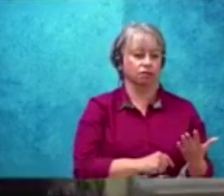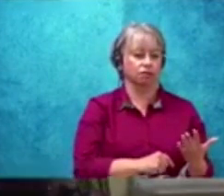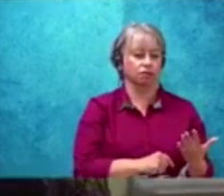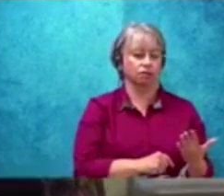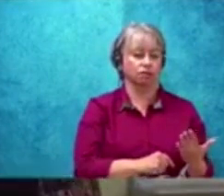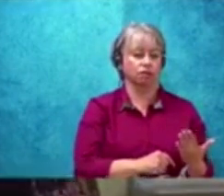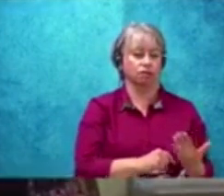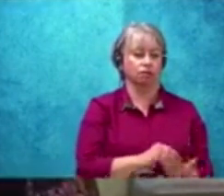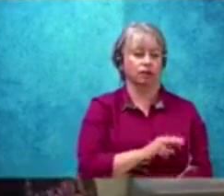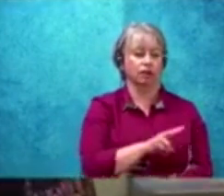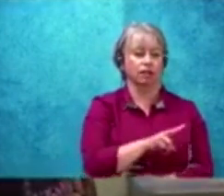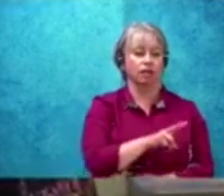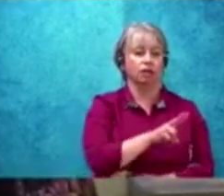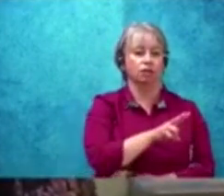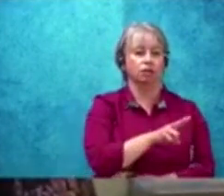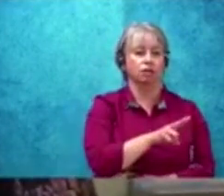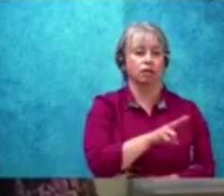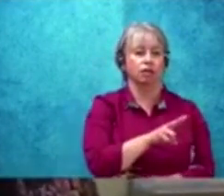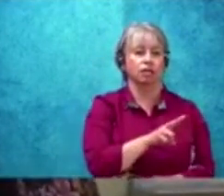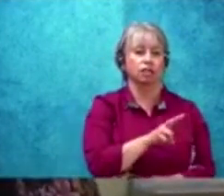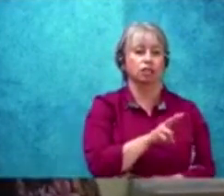48 is